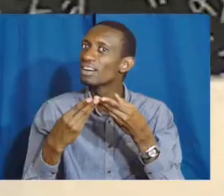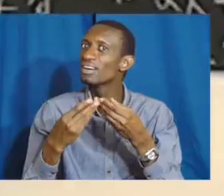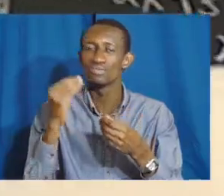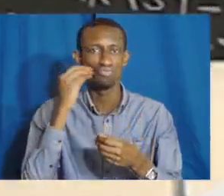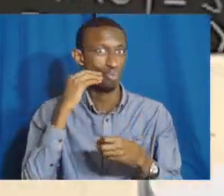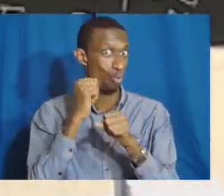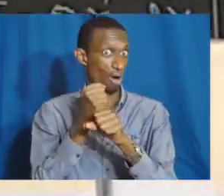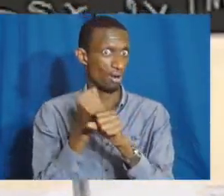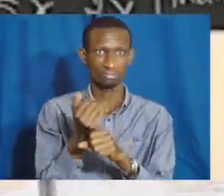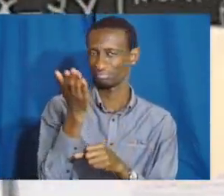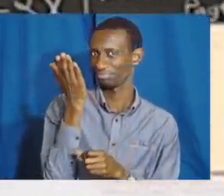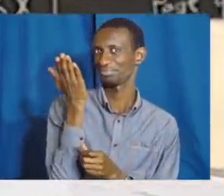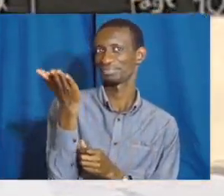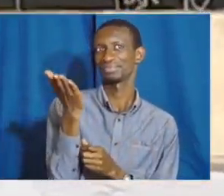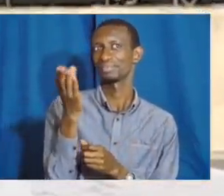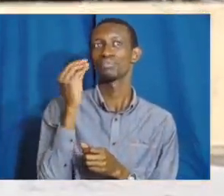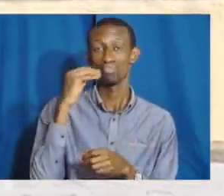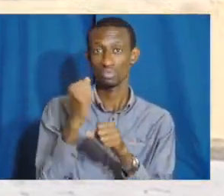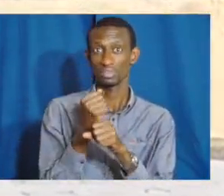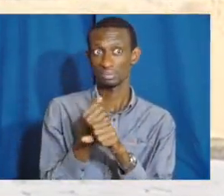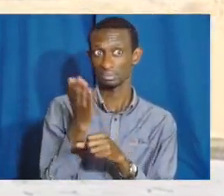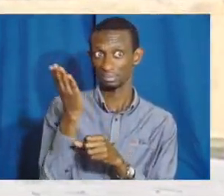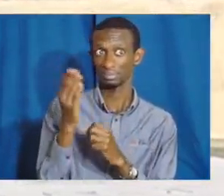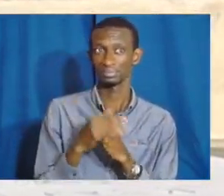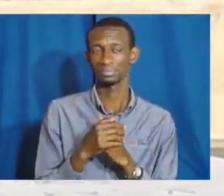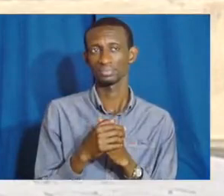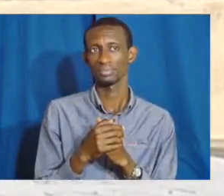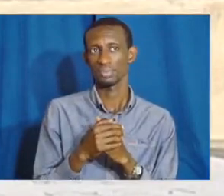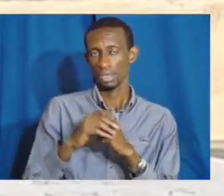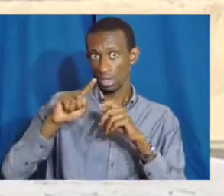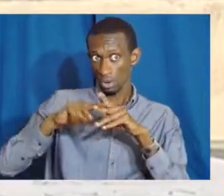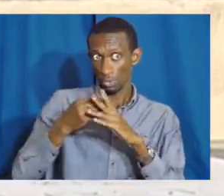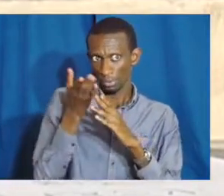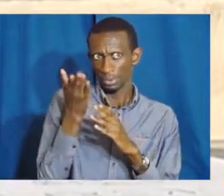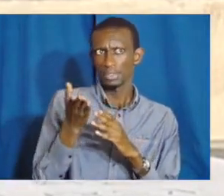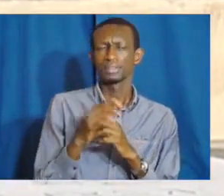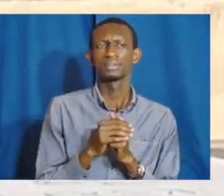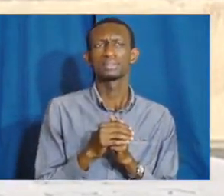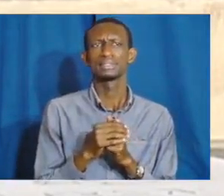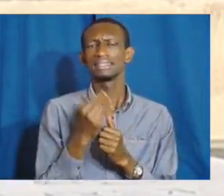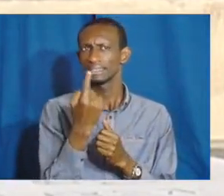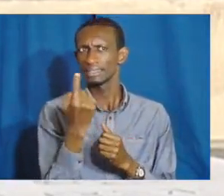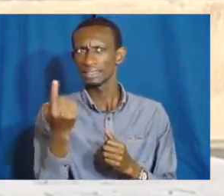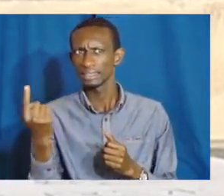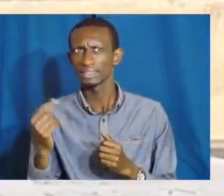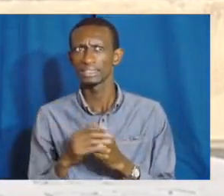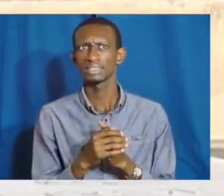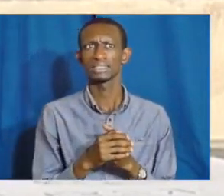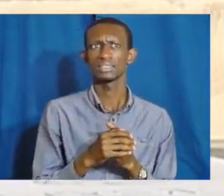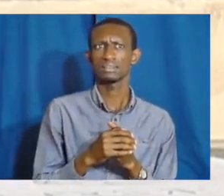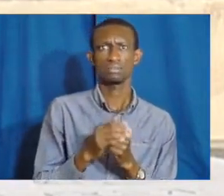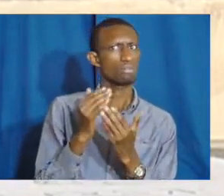Here it is. We have a homework. In each of the following cases, you have to determine